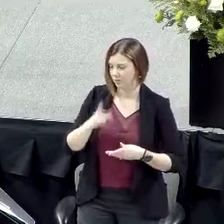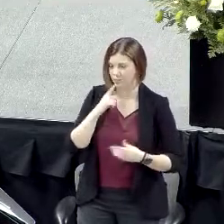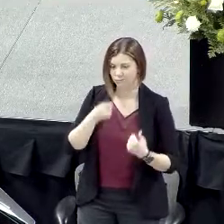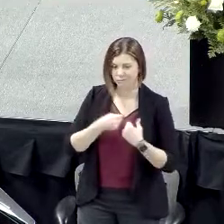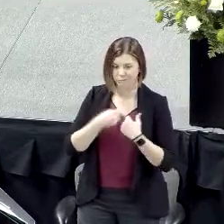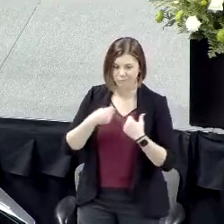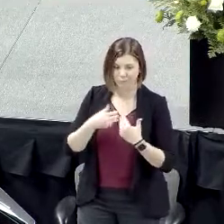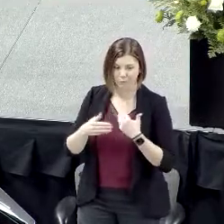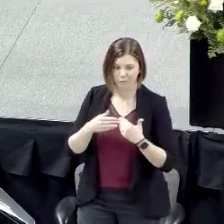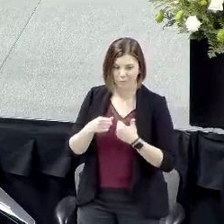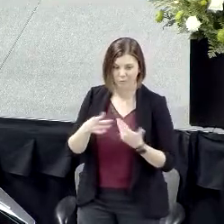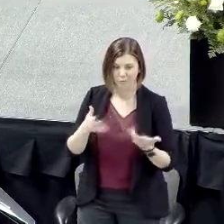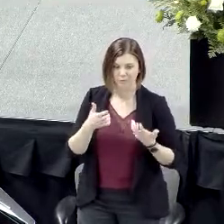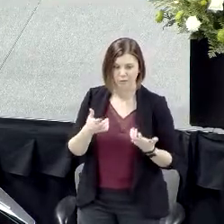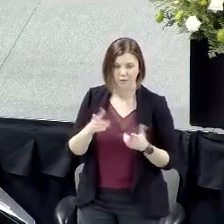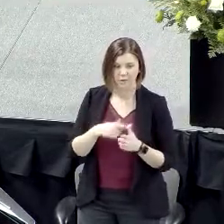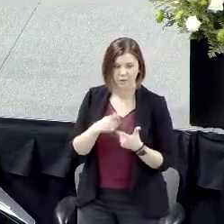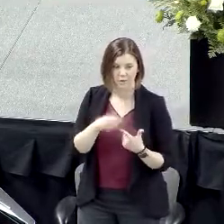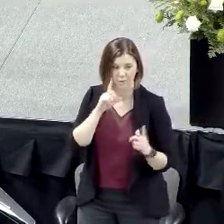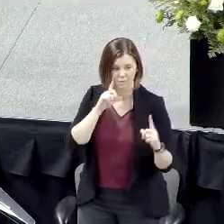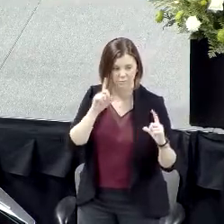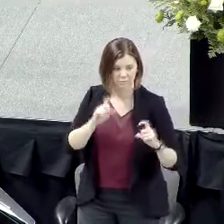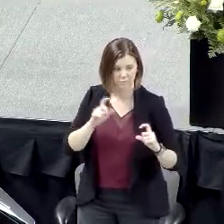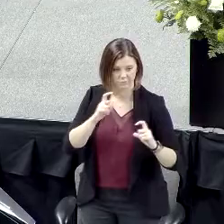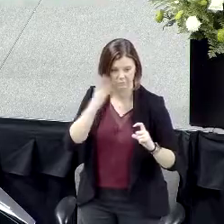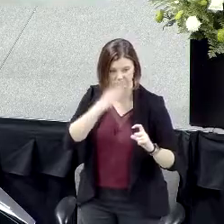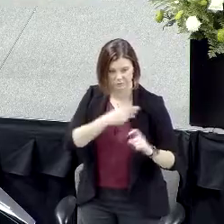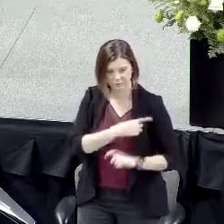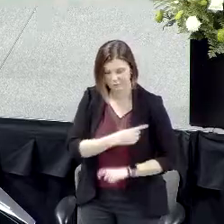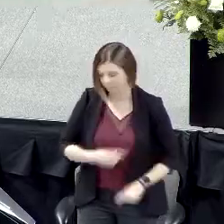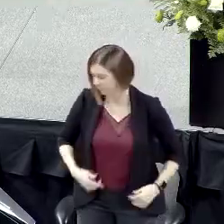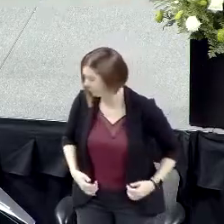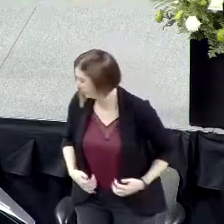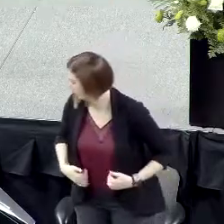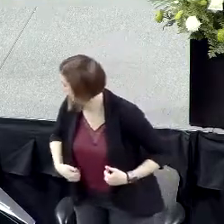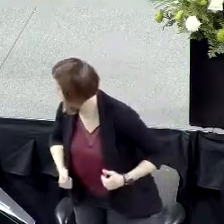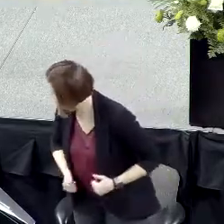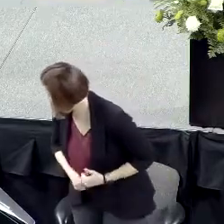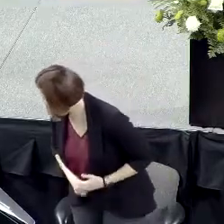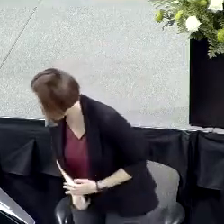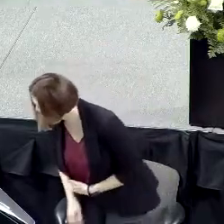bump or whatever you like, and then we'll get a photo here in the front.